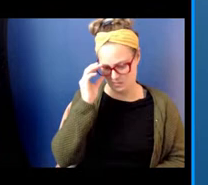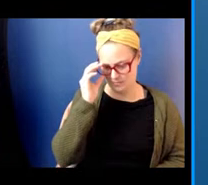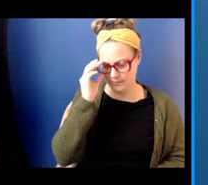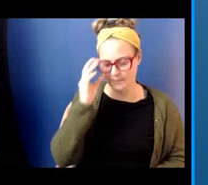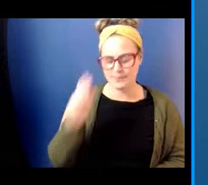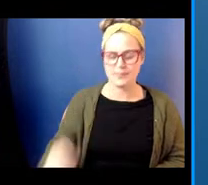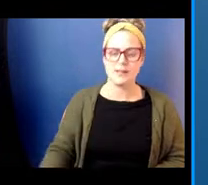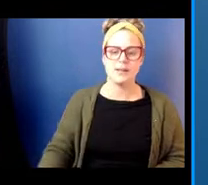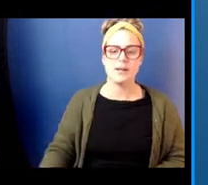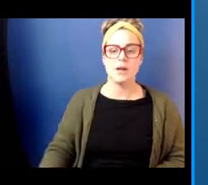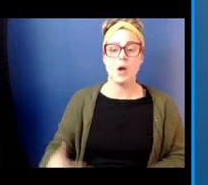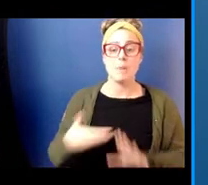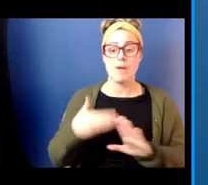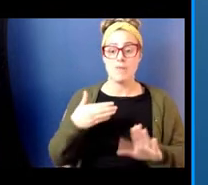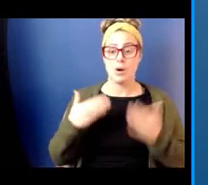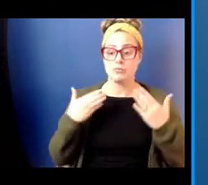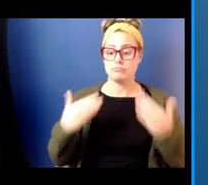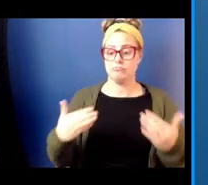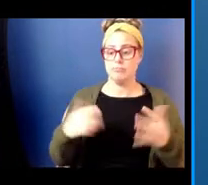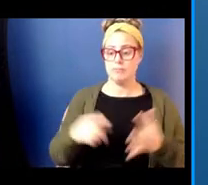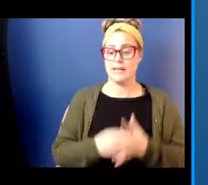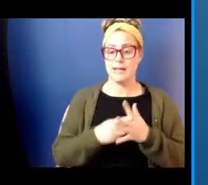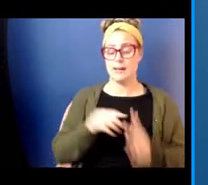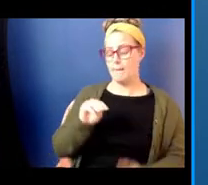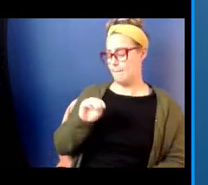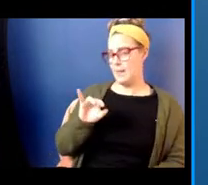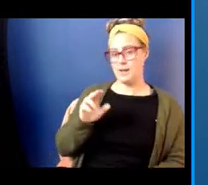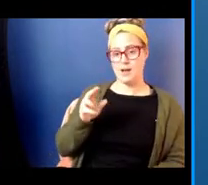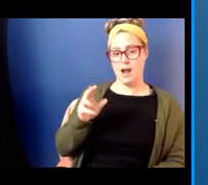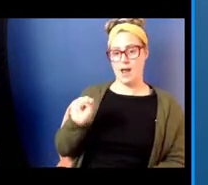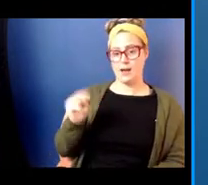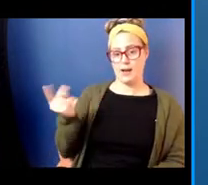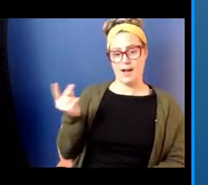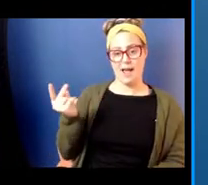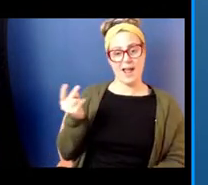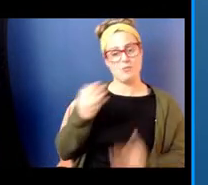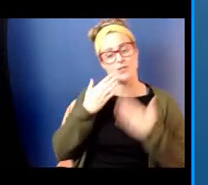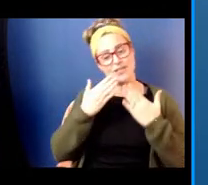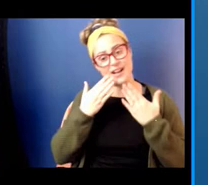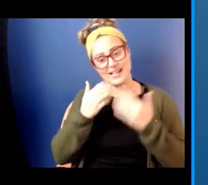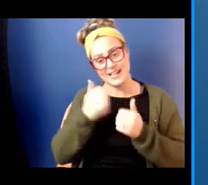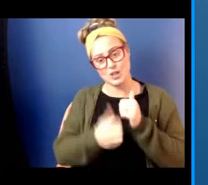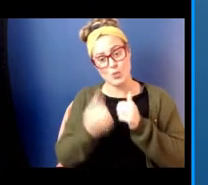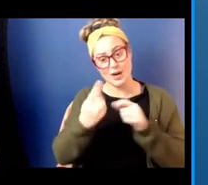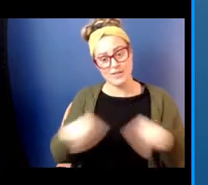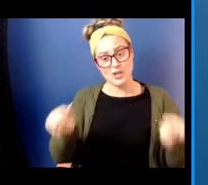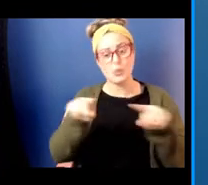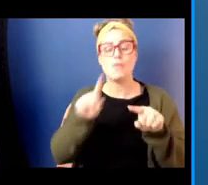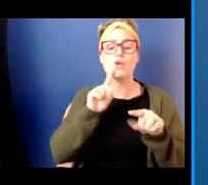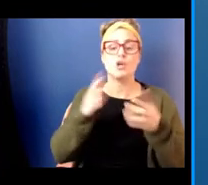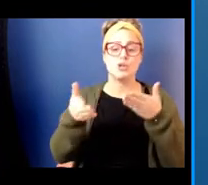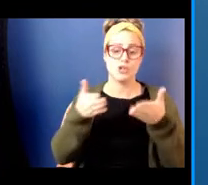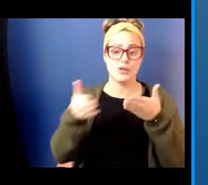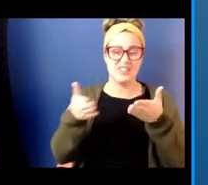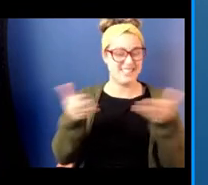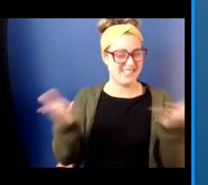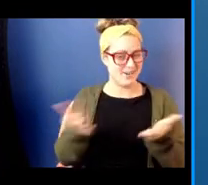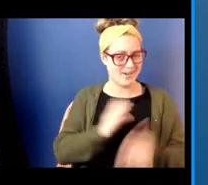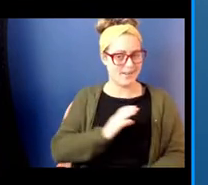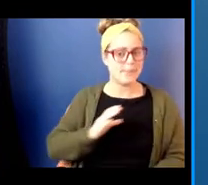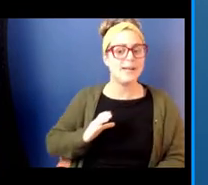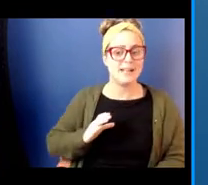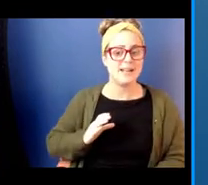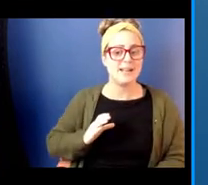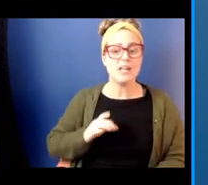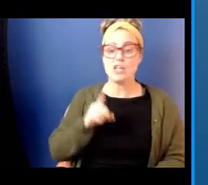before we begin mignon and I would like to thank each of you for your service to the committee you have committed an extraordinary